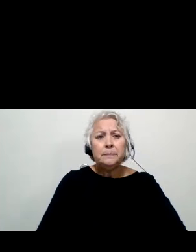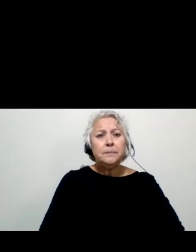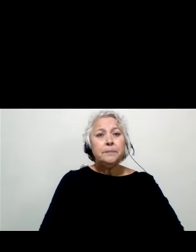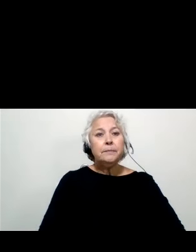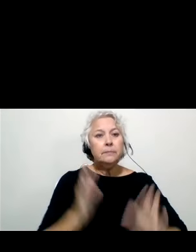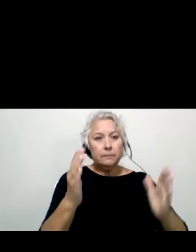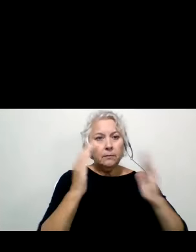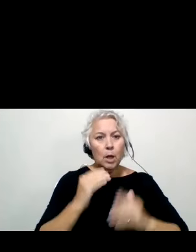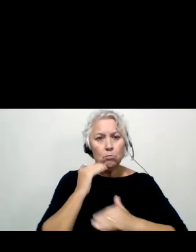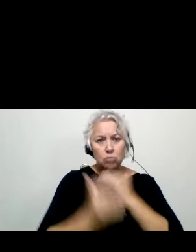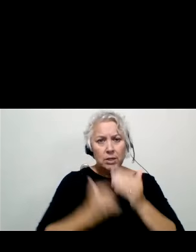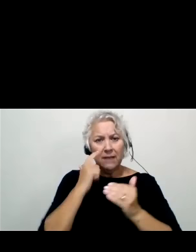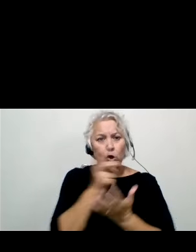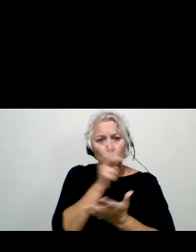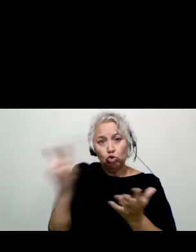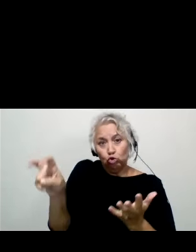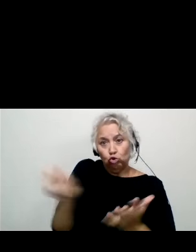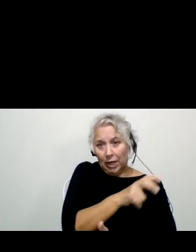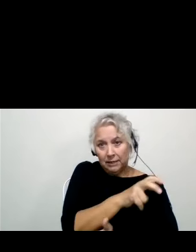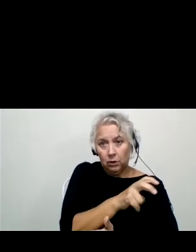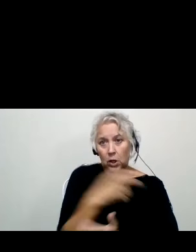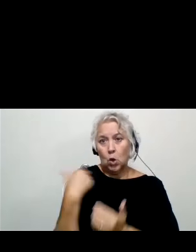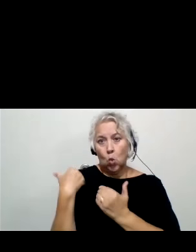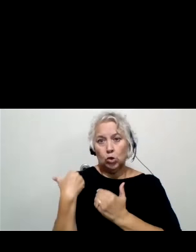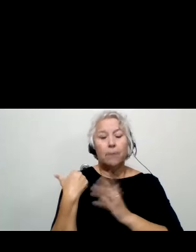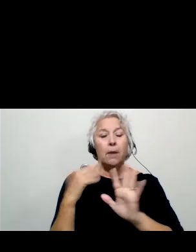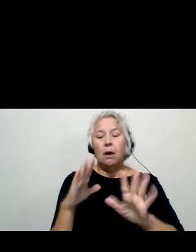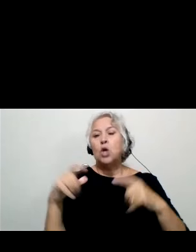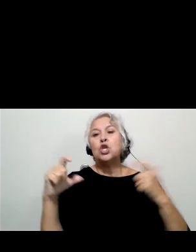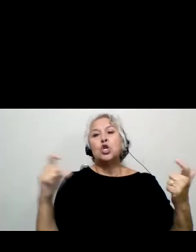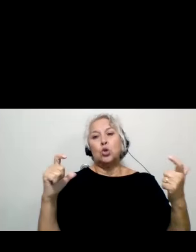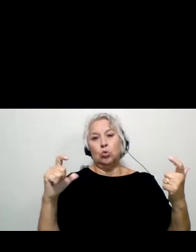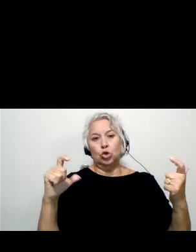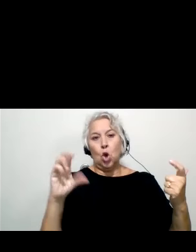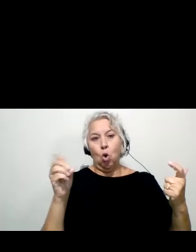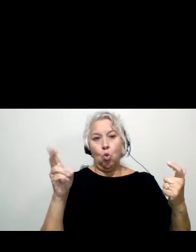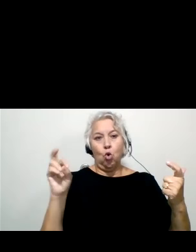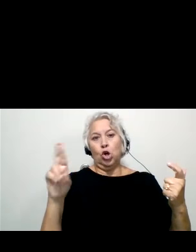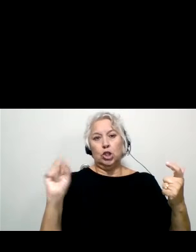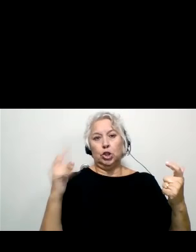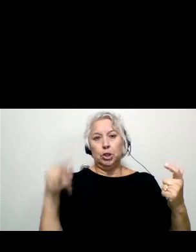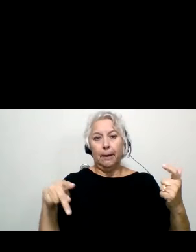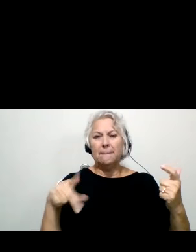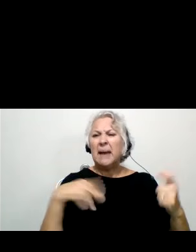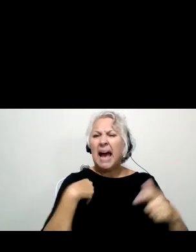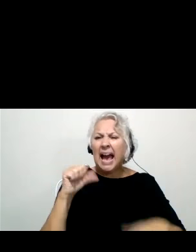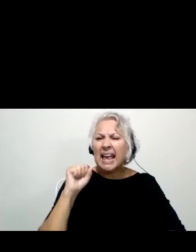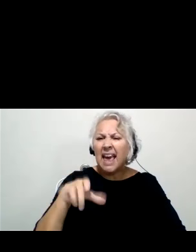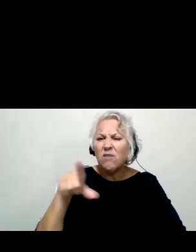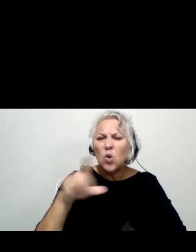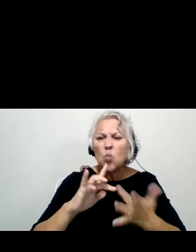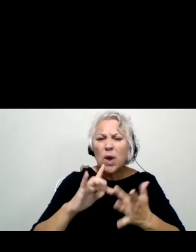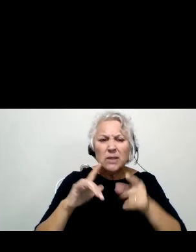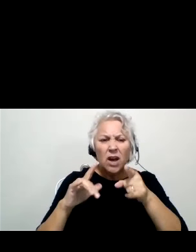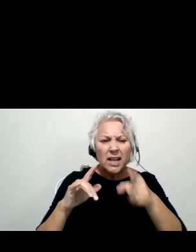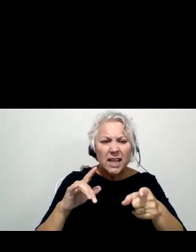Okay, the process for transferring ownership, and this is huge. And so I have given you a website on